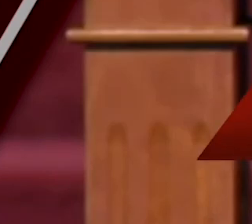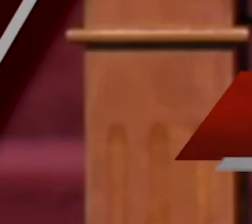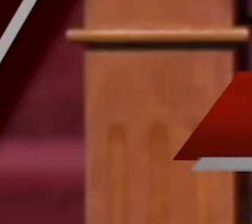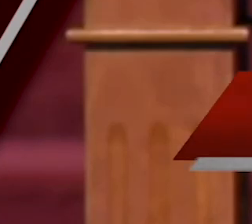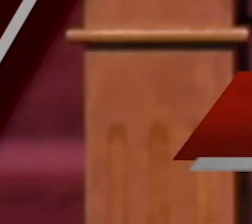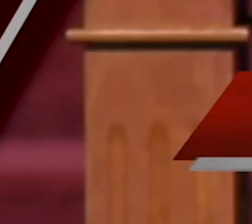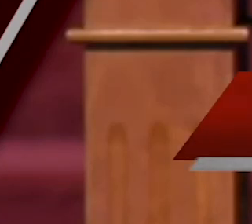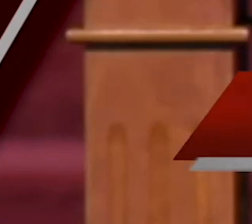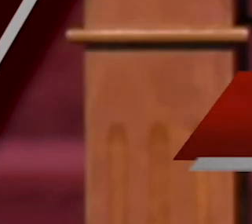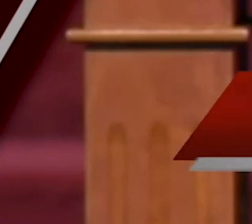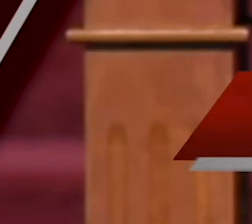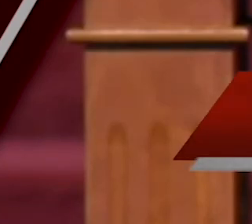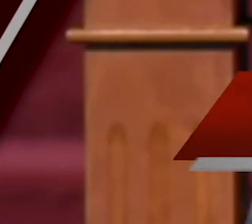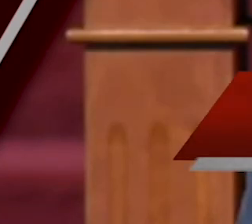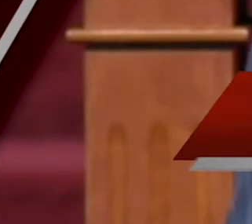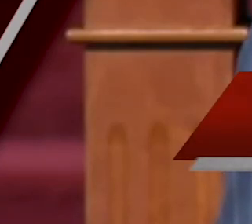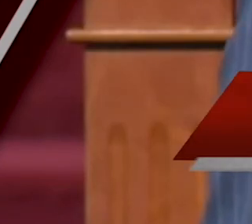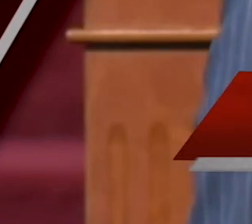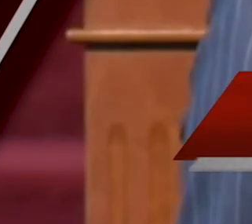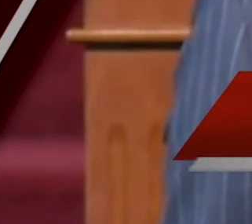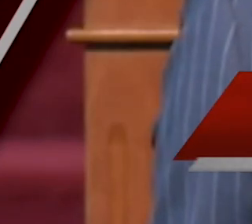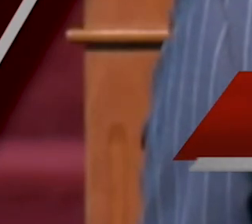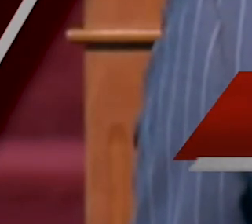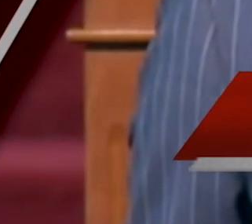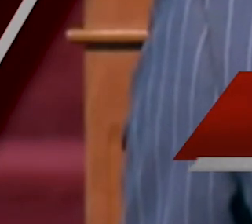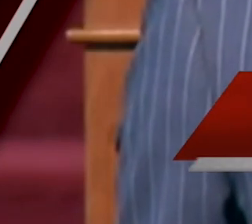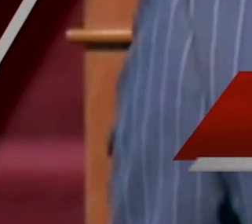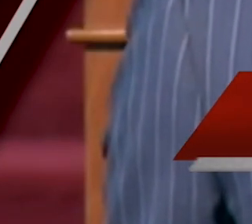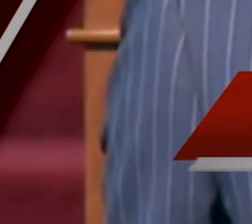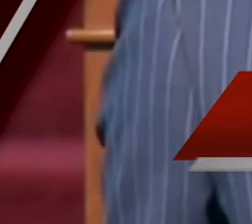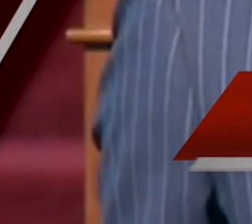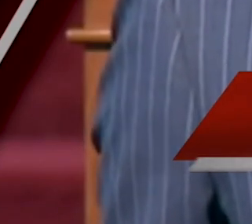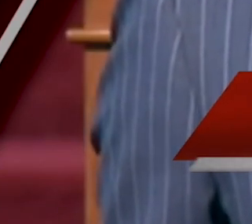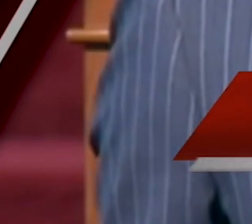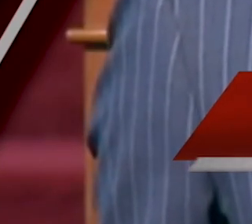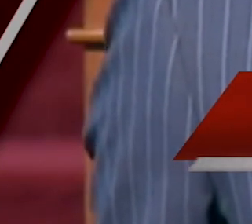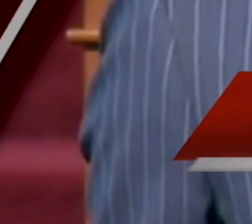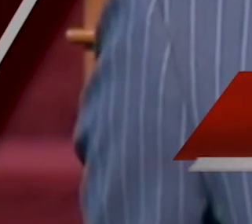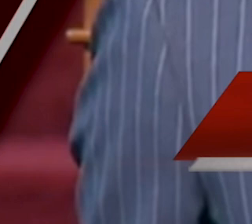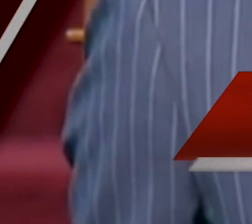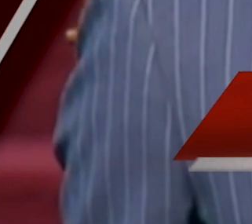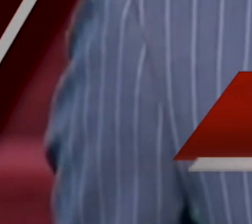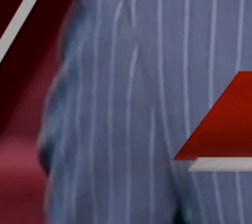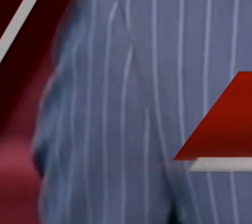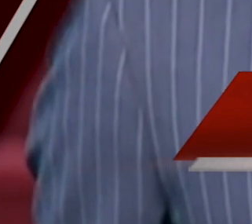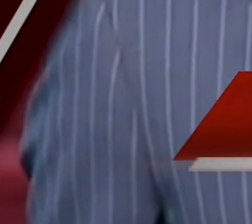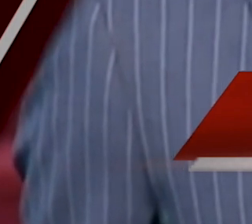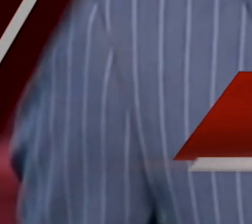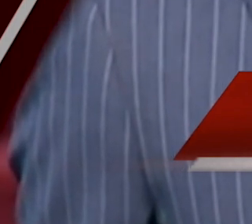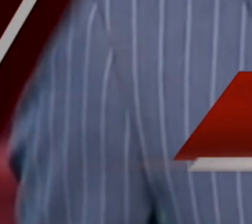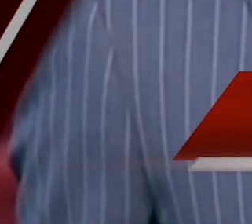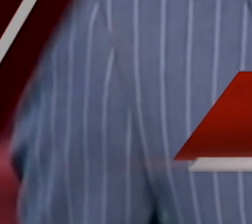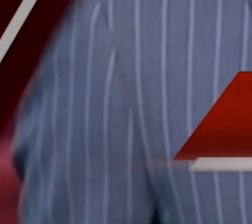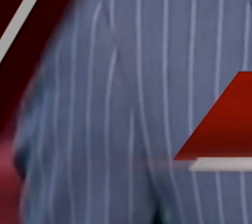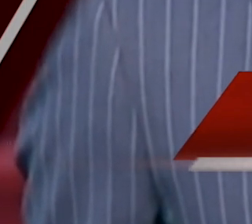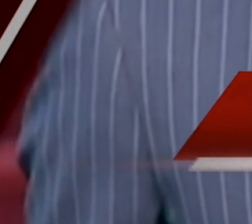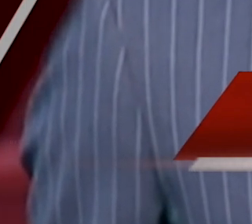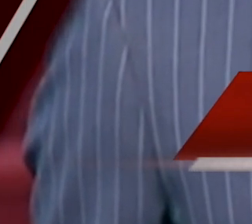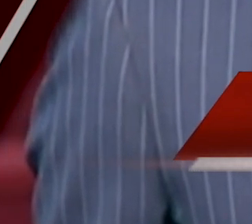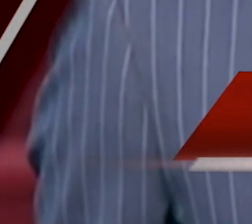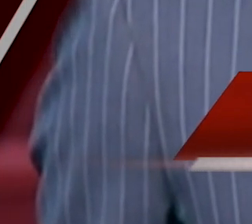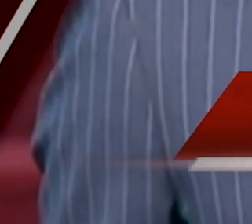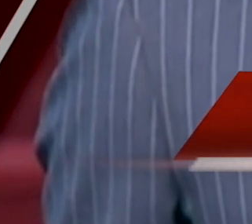our treatment of people must begin with mercy and compassion. And